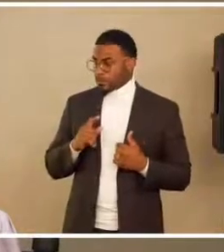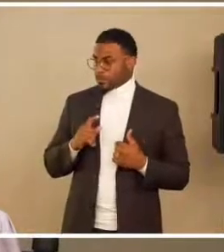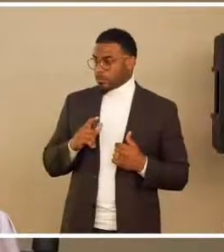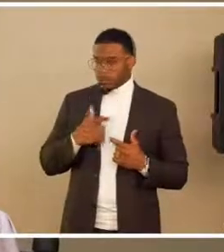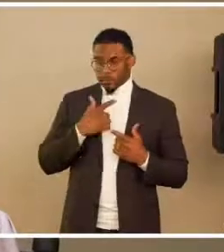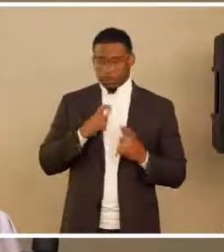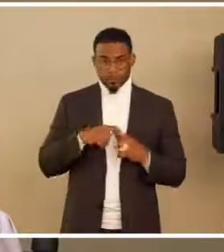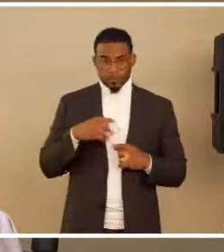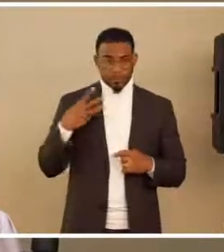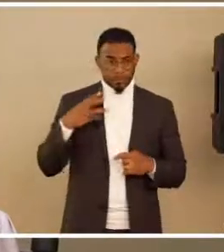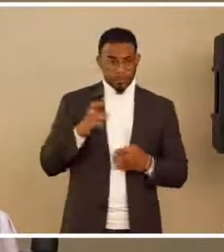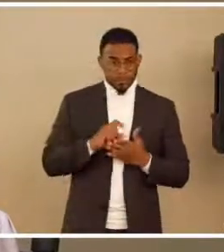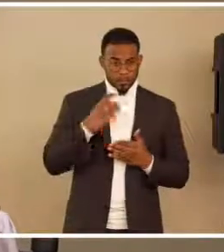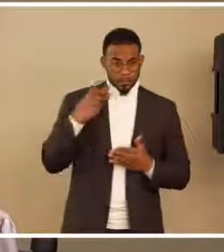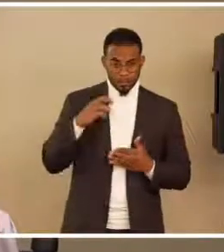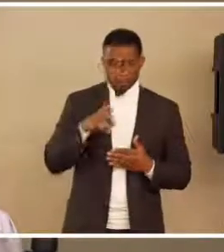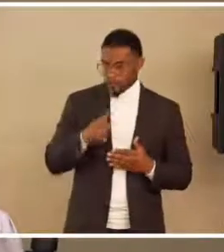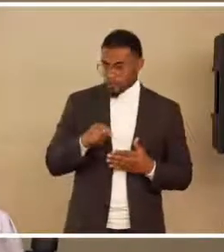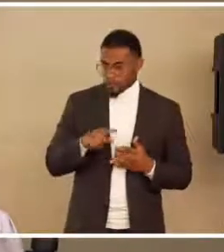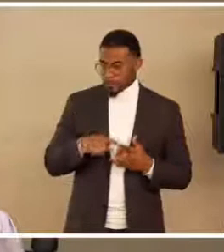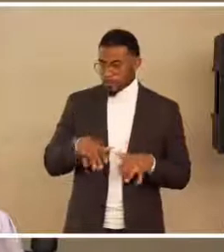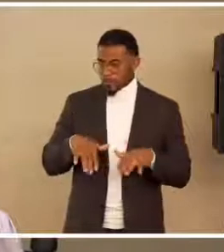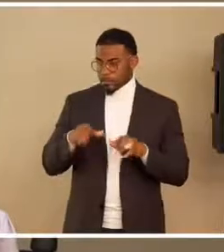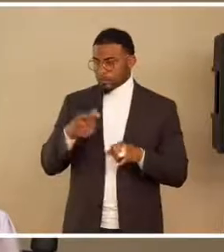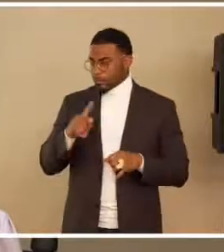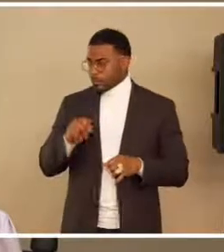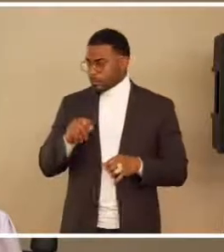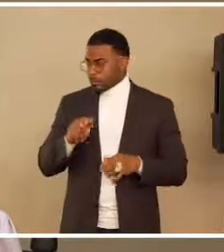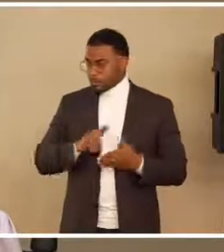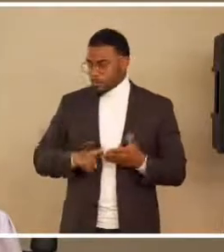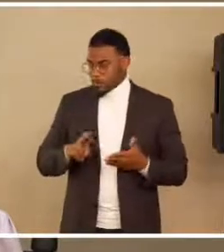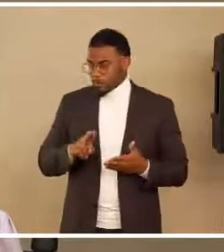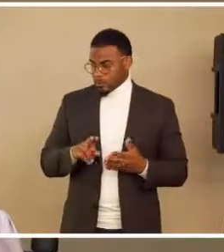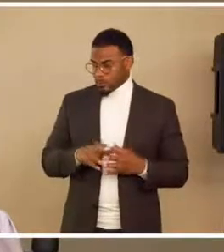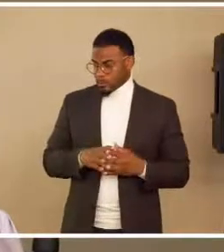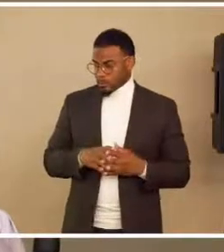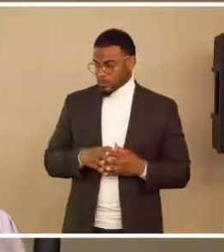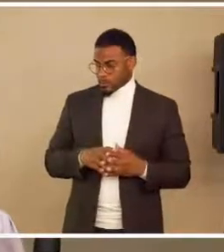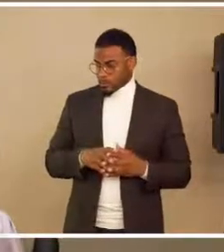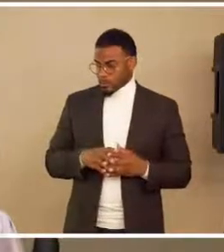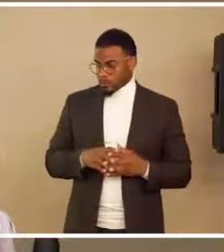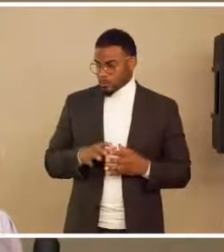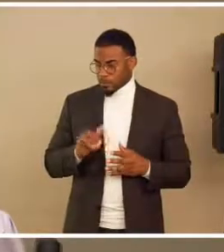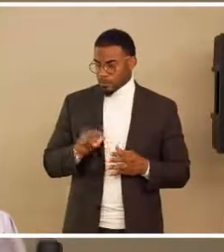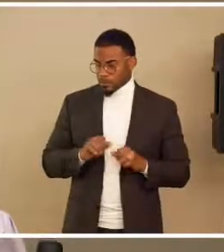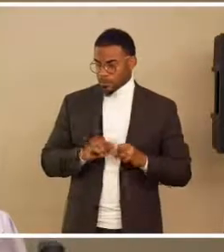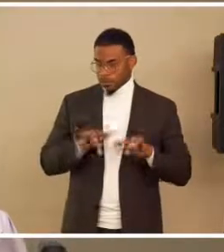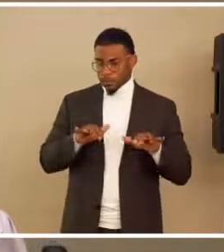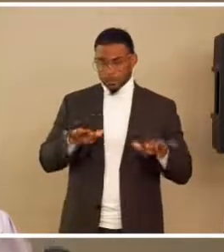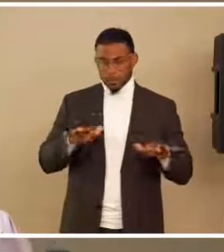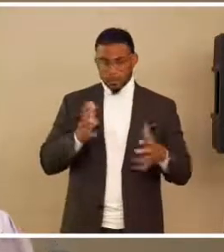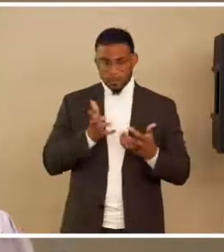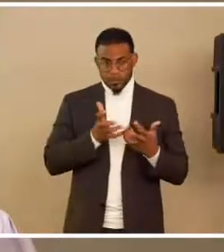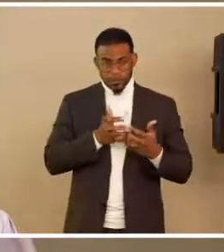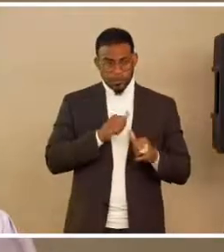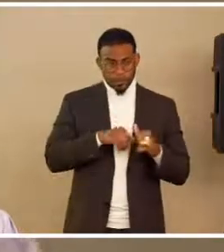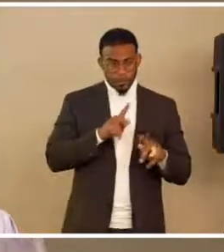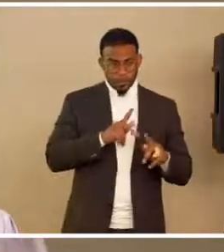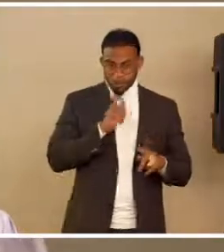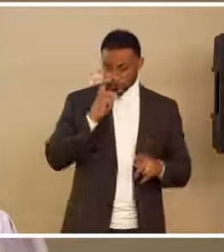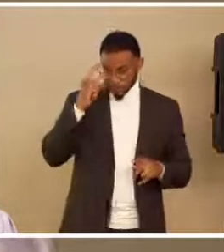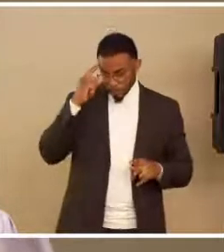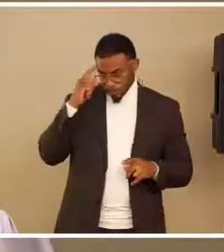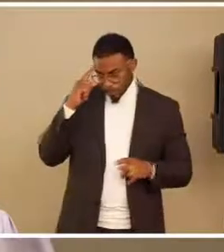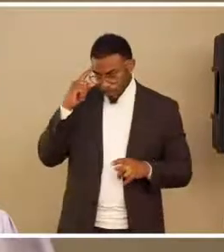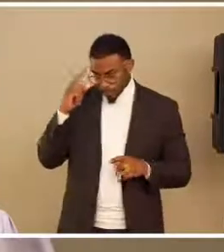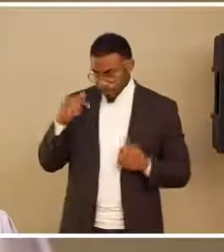being writing for the Washington Post, being hired by Georgetown University, like spread mixed feeling among people who think,